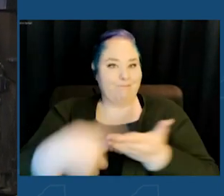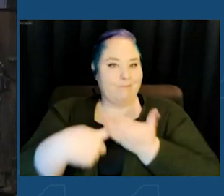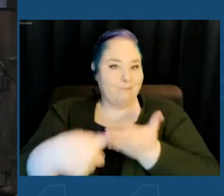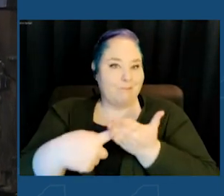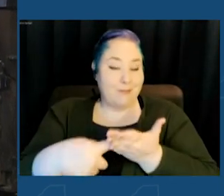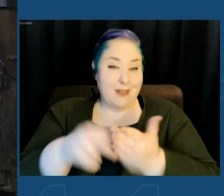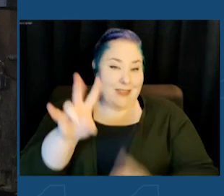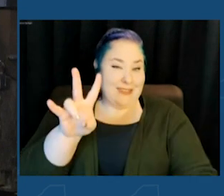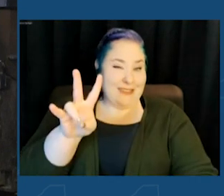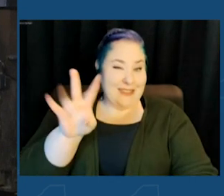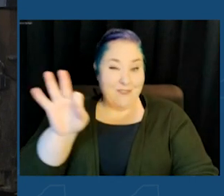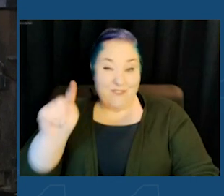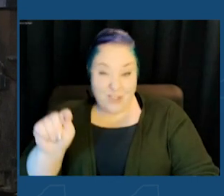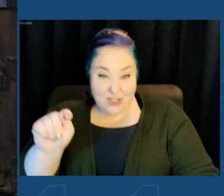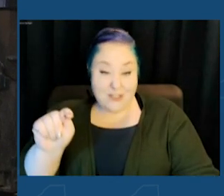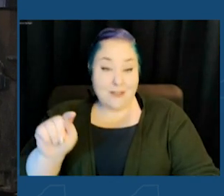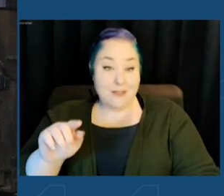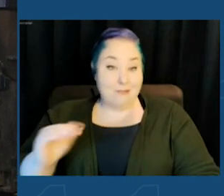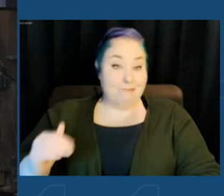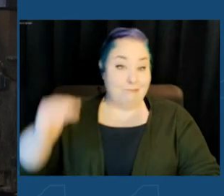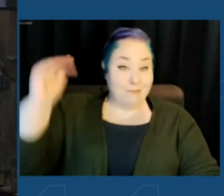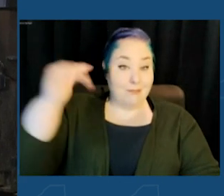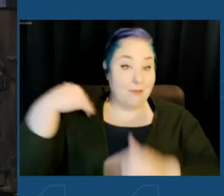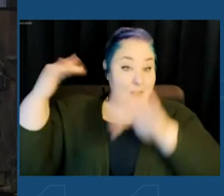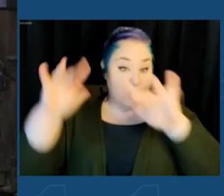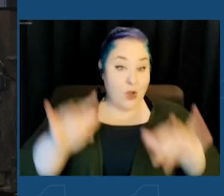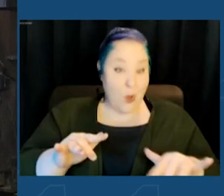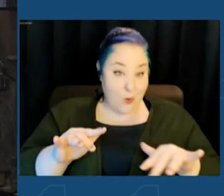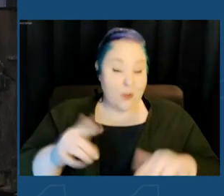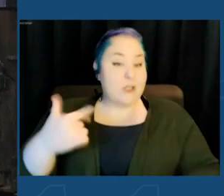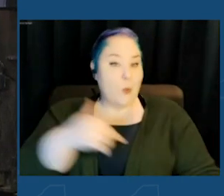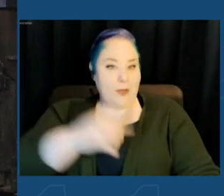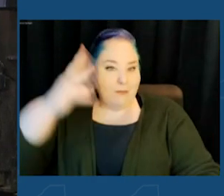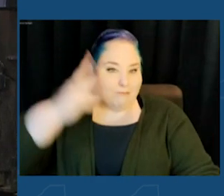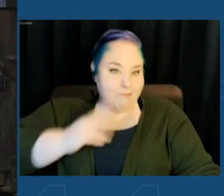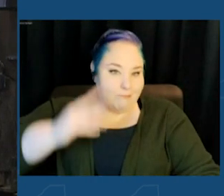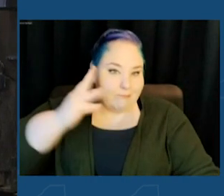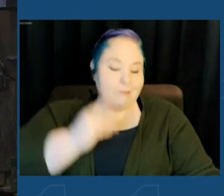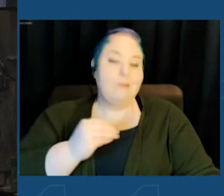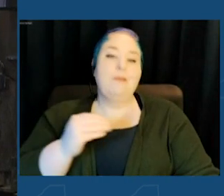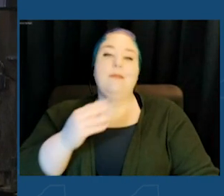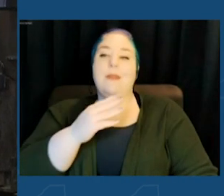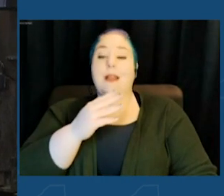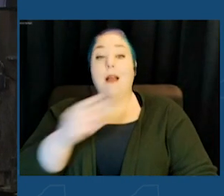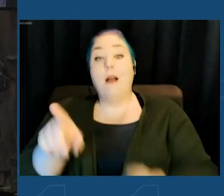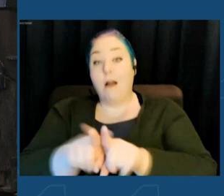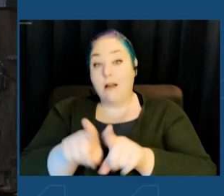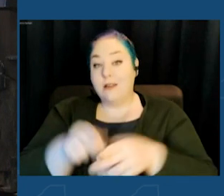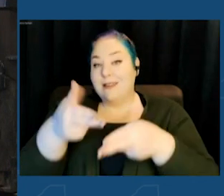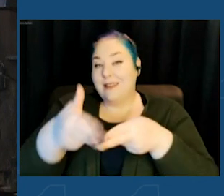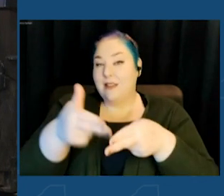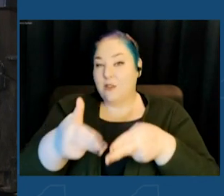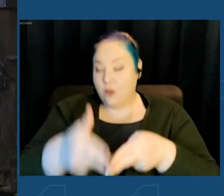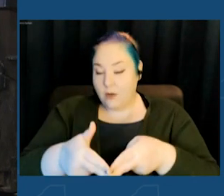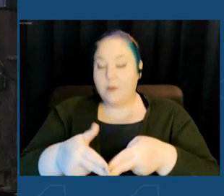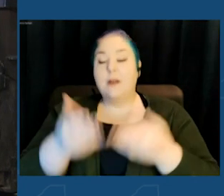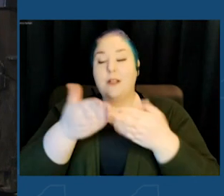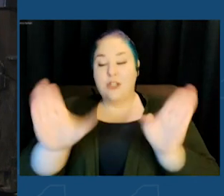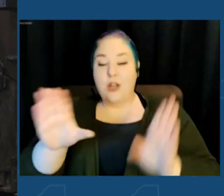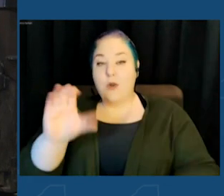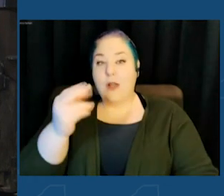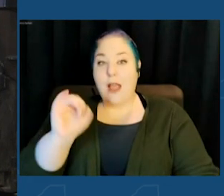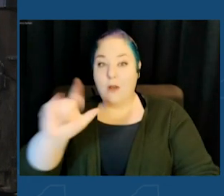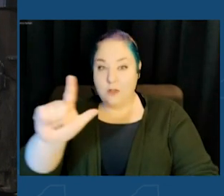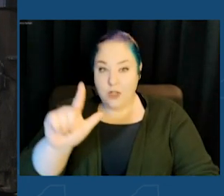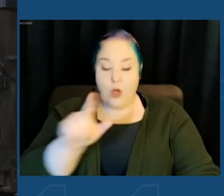feet of snow event at the time so we're experienced we also have the interim executive director and general counsel Frank core the Thruway Authority who's